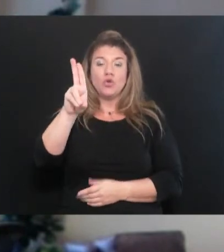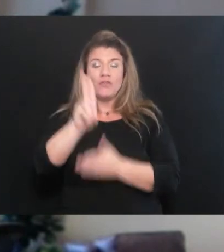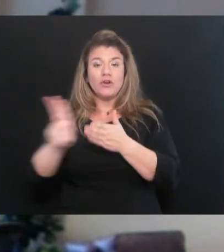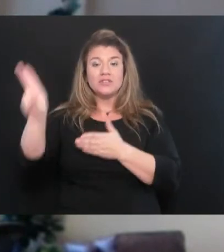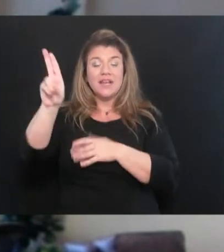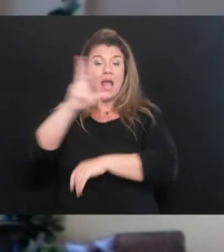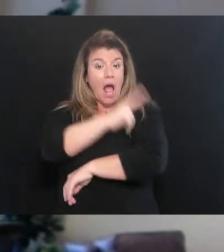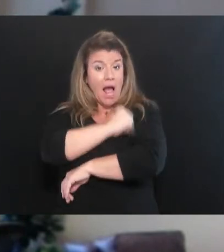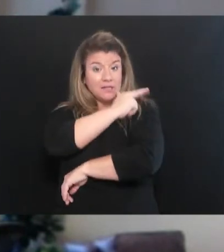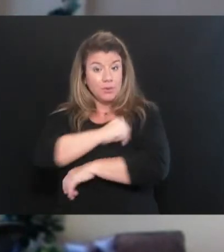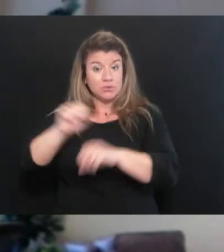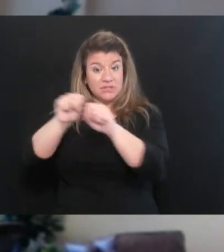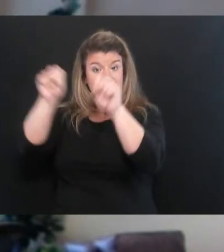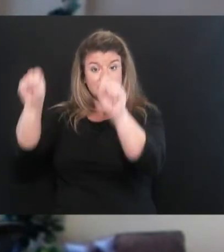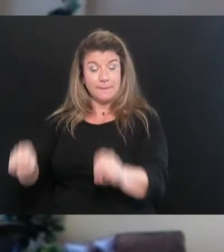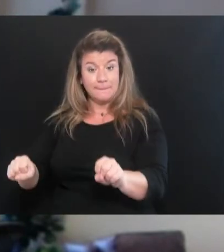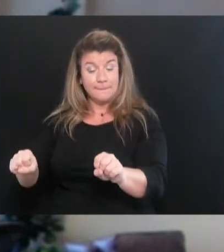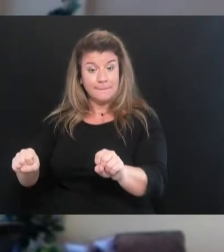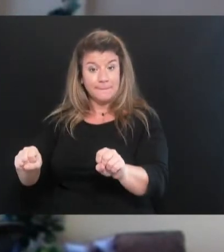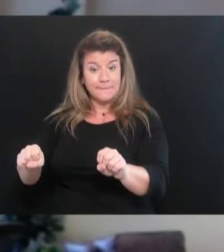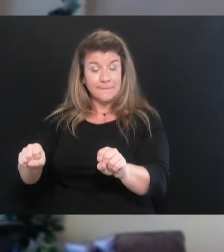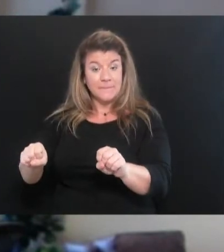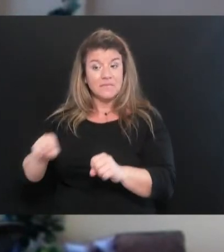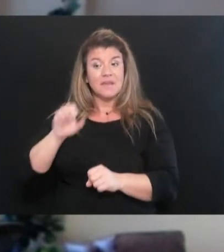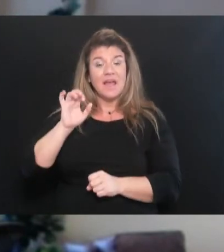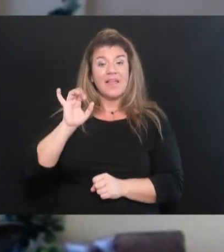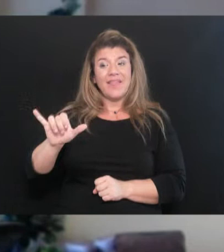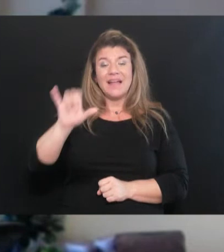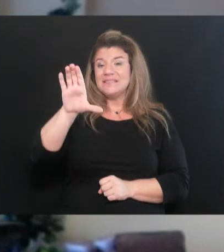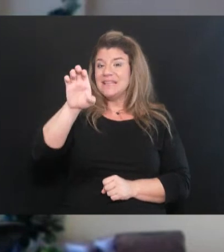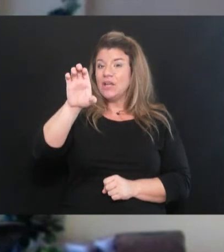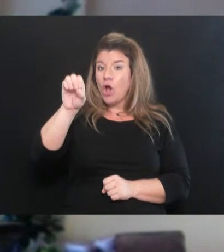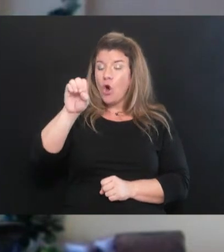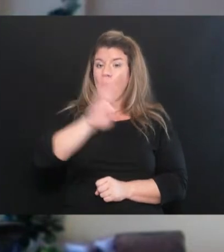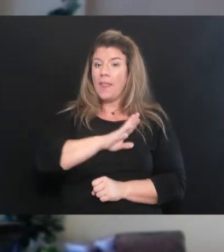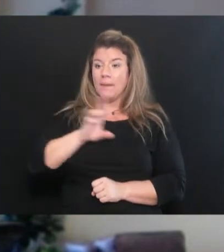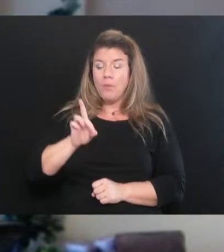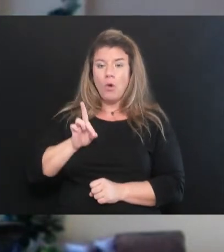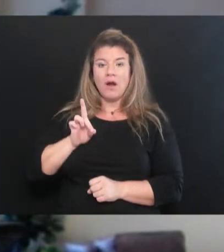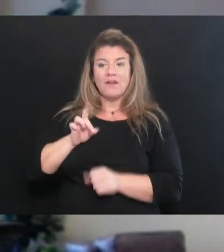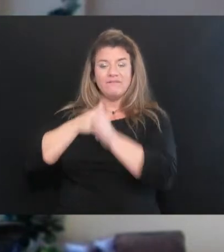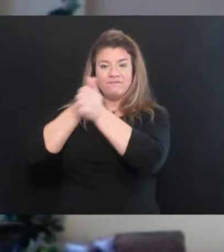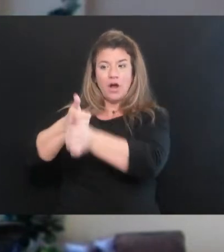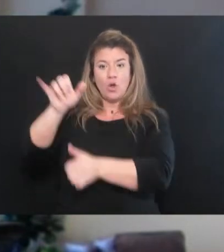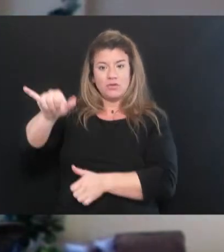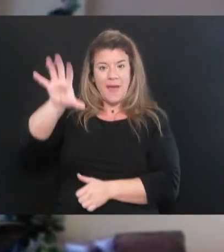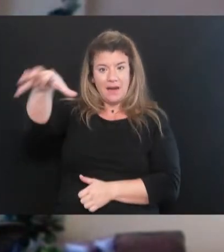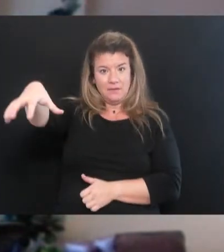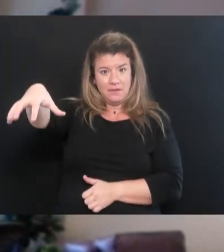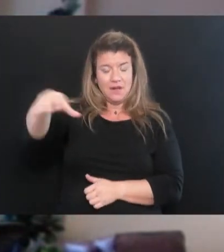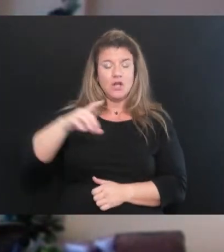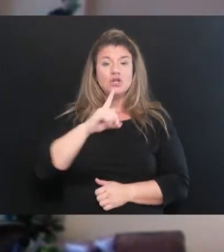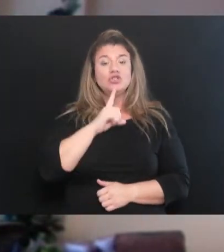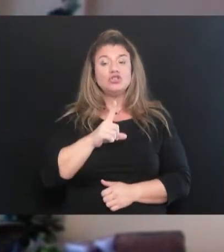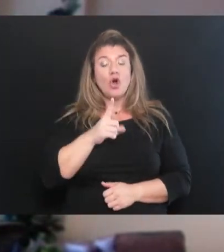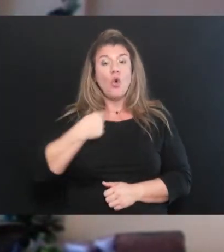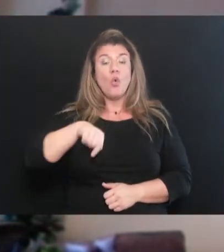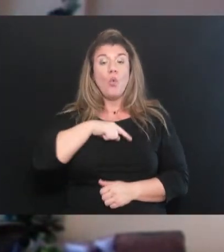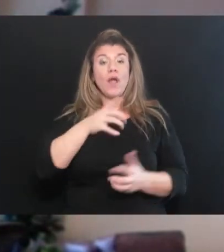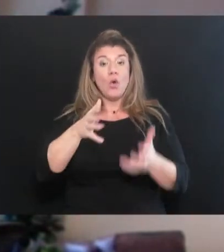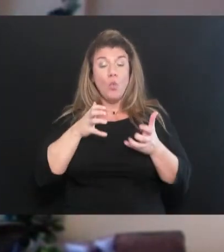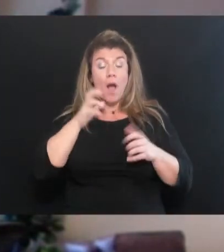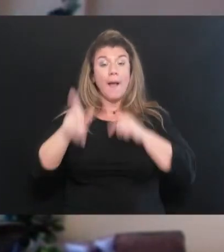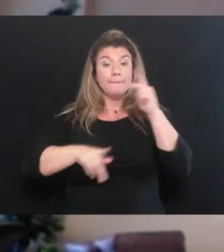Hospital System, which Albert Wright is the CEO, and the board that governs that. So certainly we all want people to